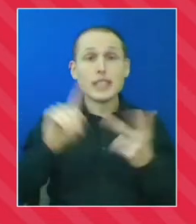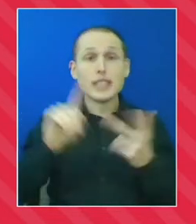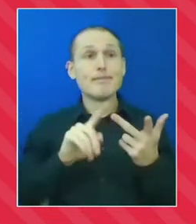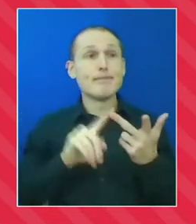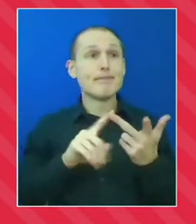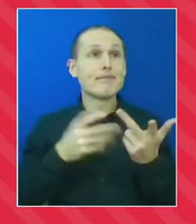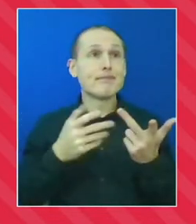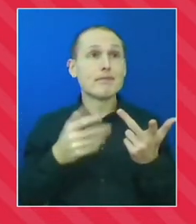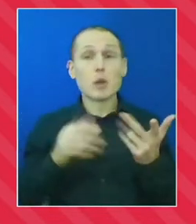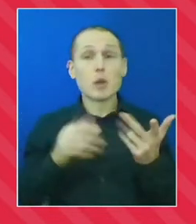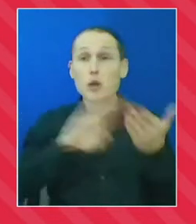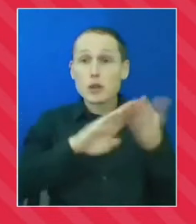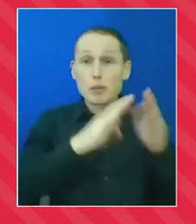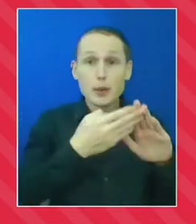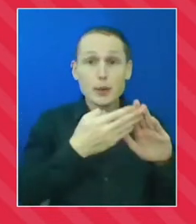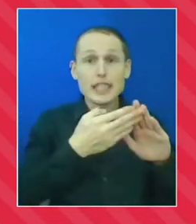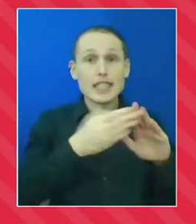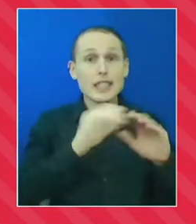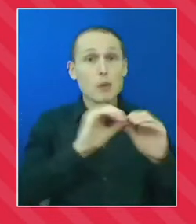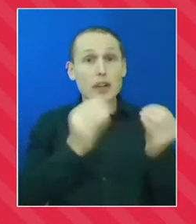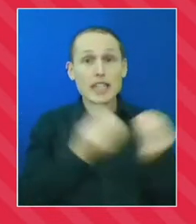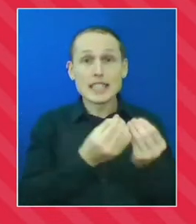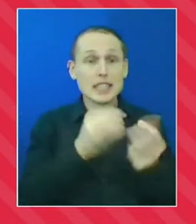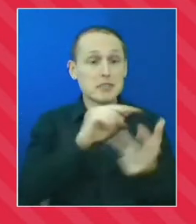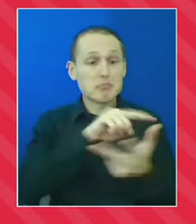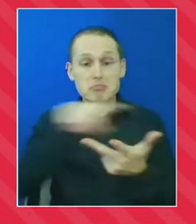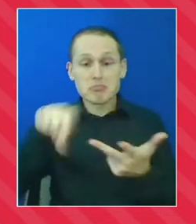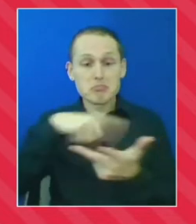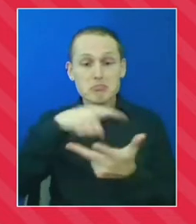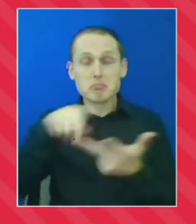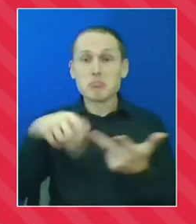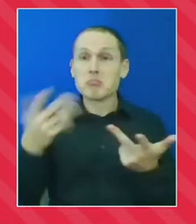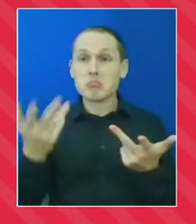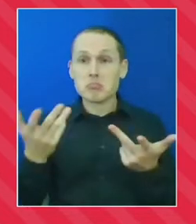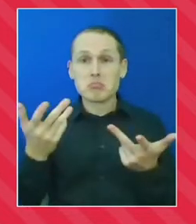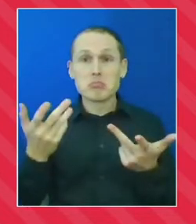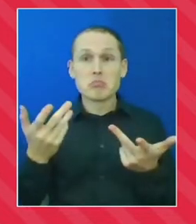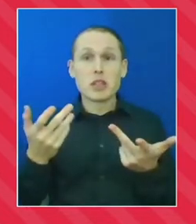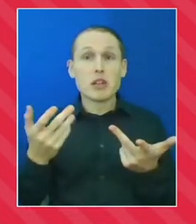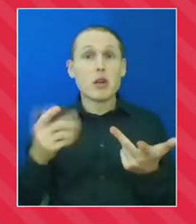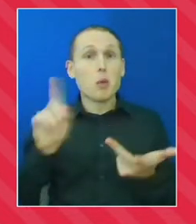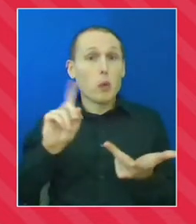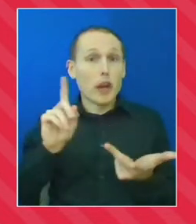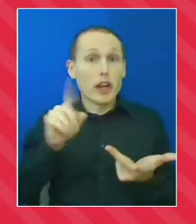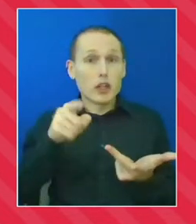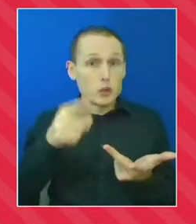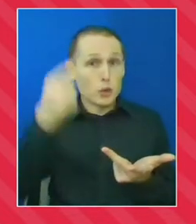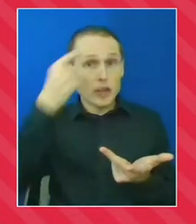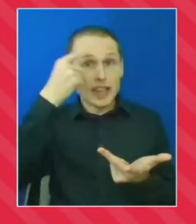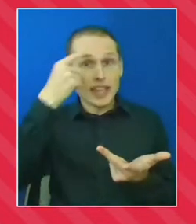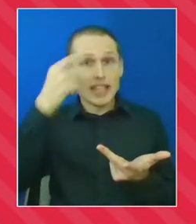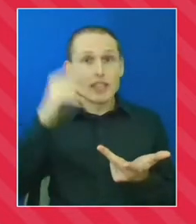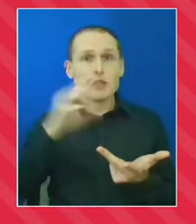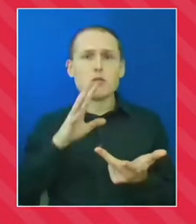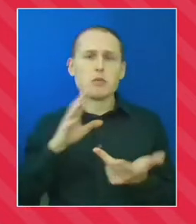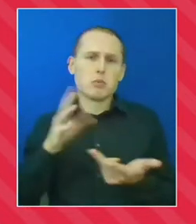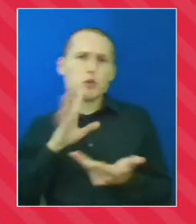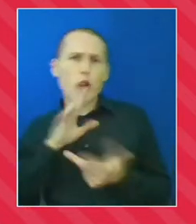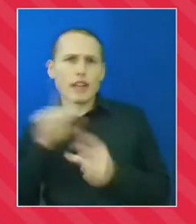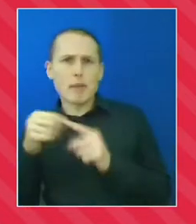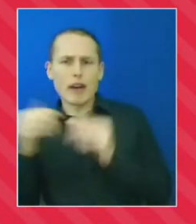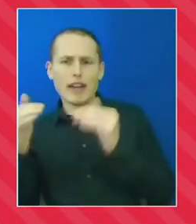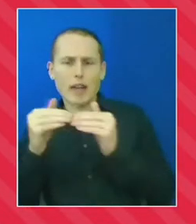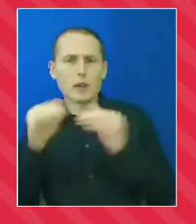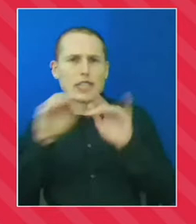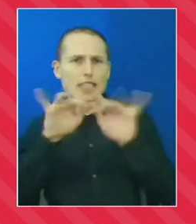community organizations. Where do you think, in looking at equity, diversity, and inclusion, that you